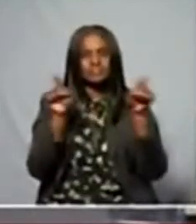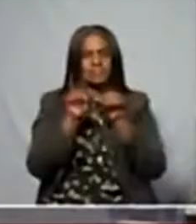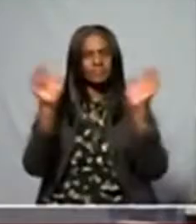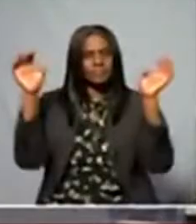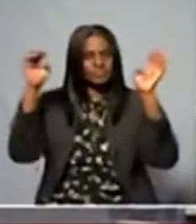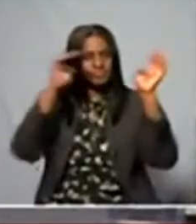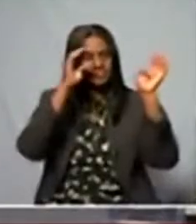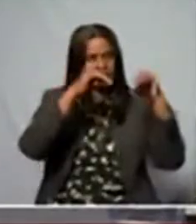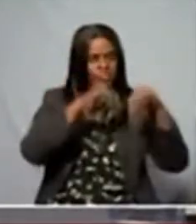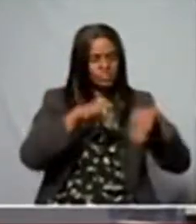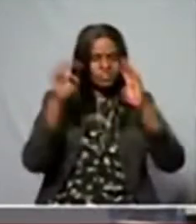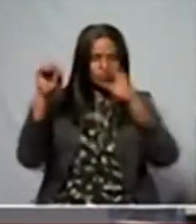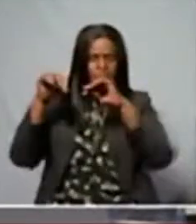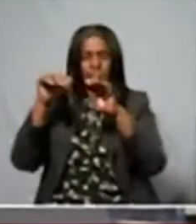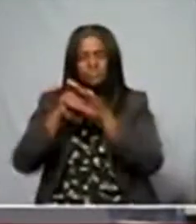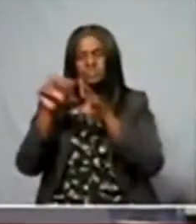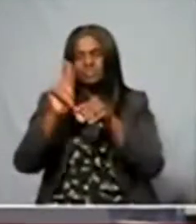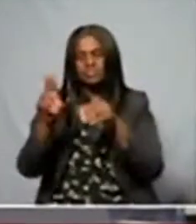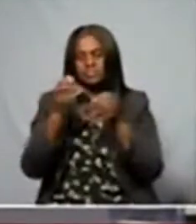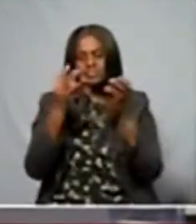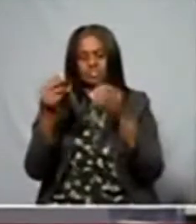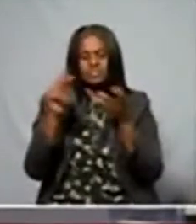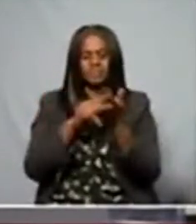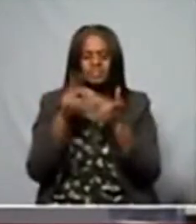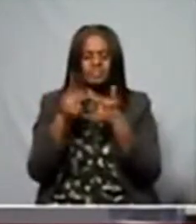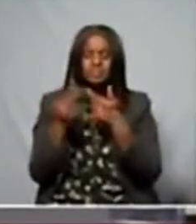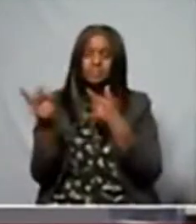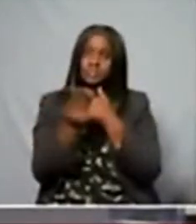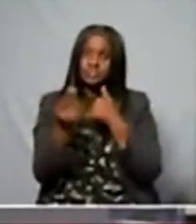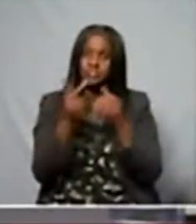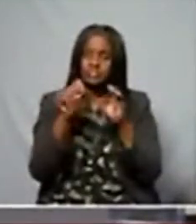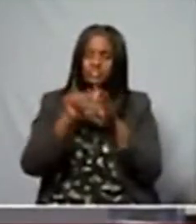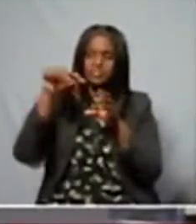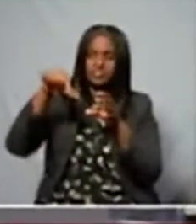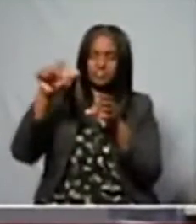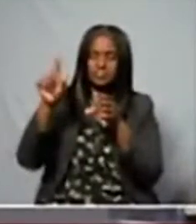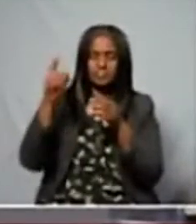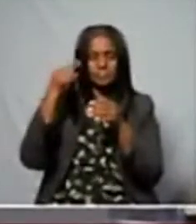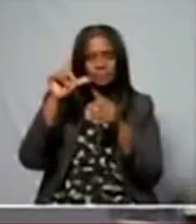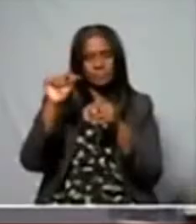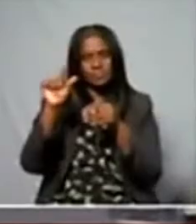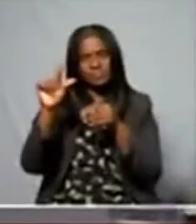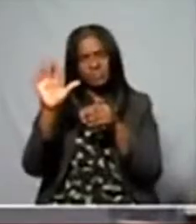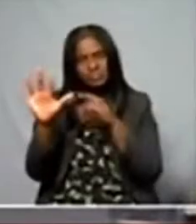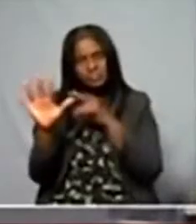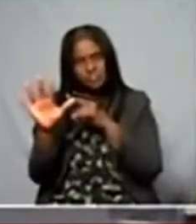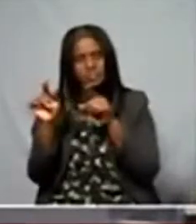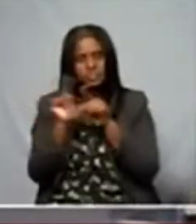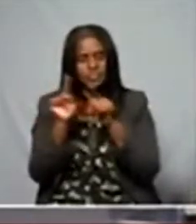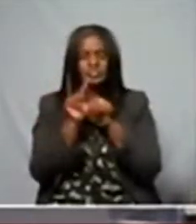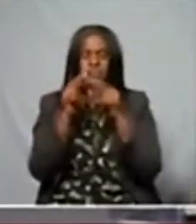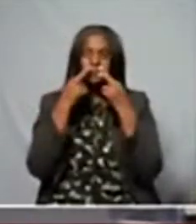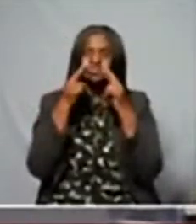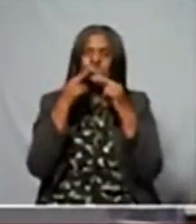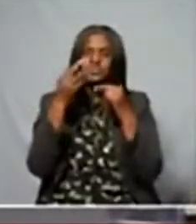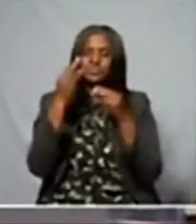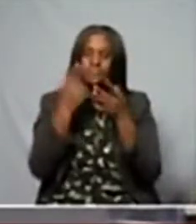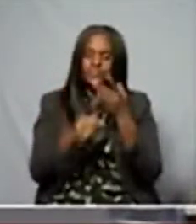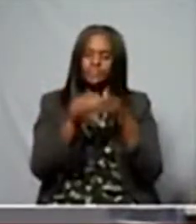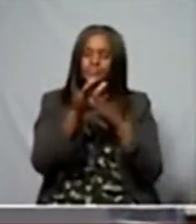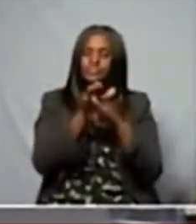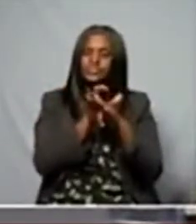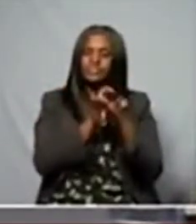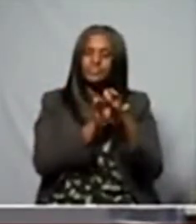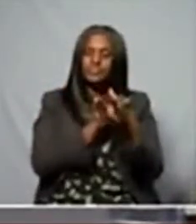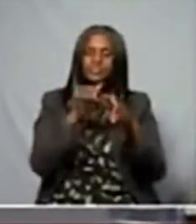the absorption capacity for most of the programs in Q1 of 2025 is as a result of the slow